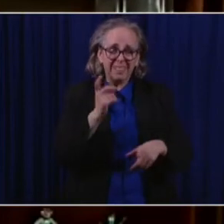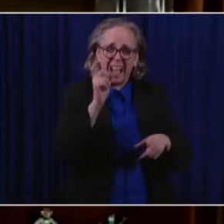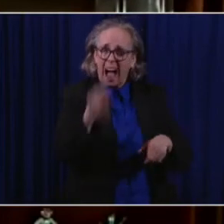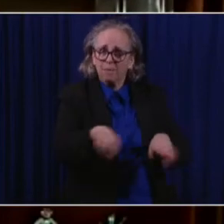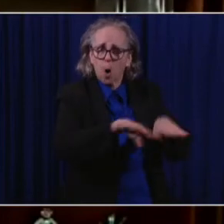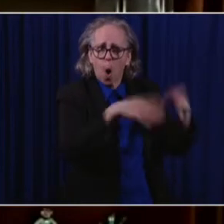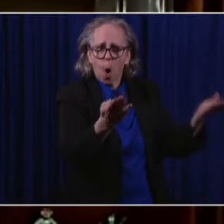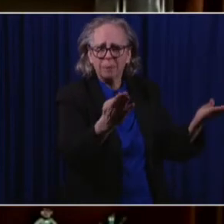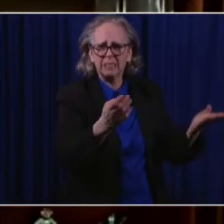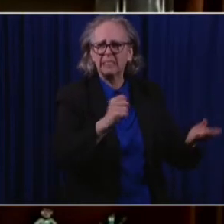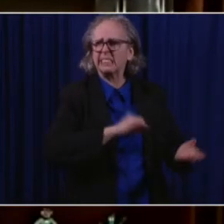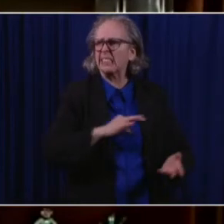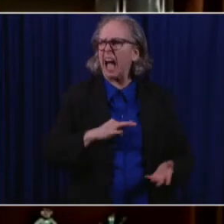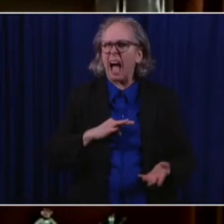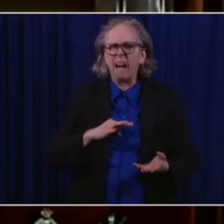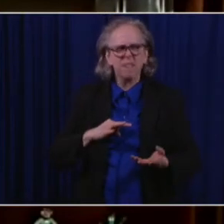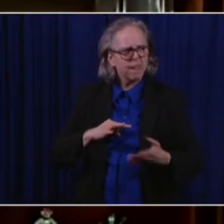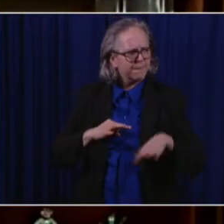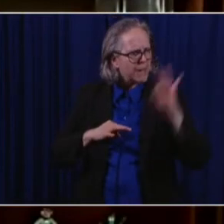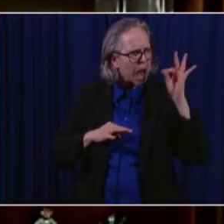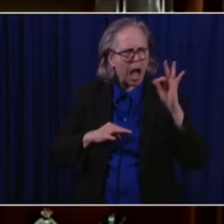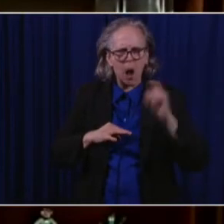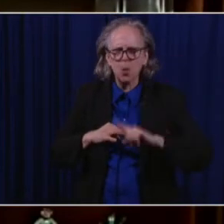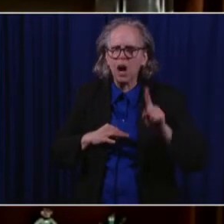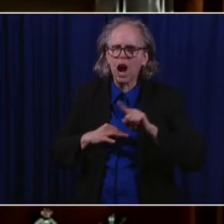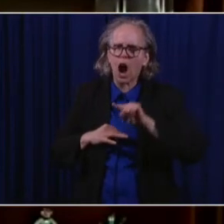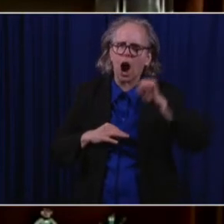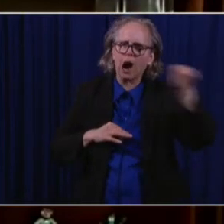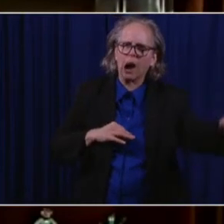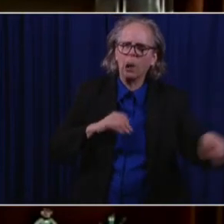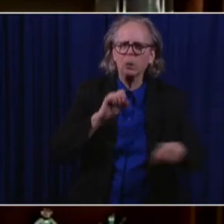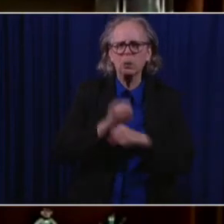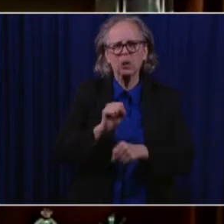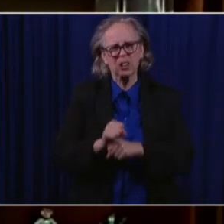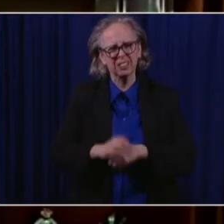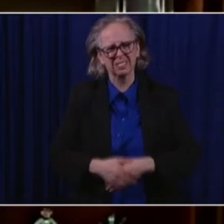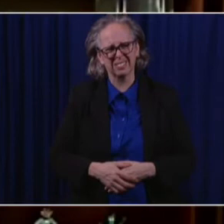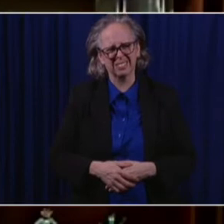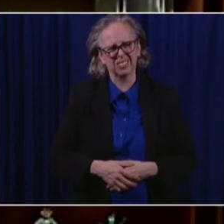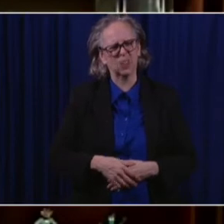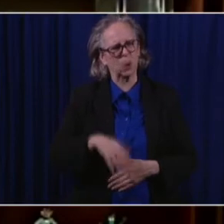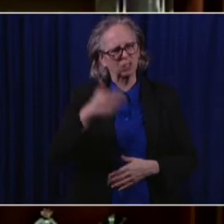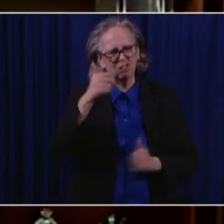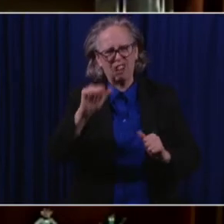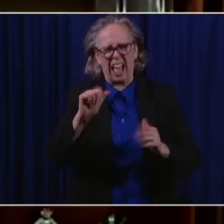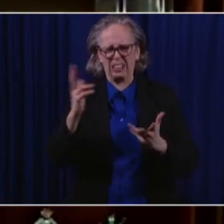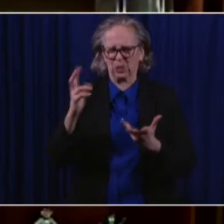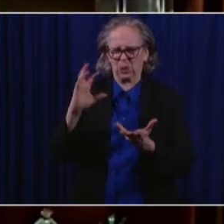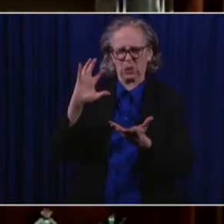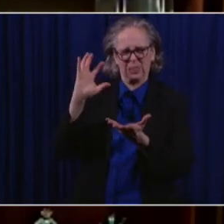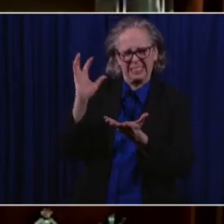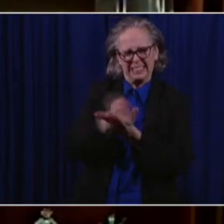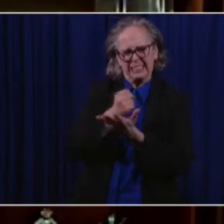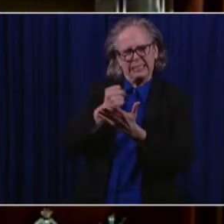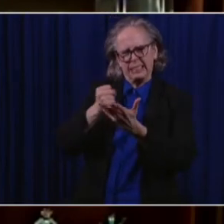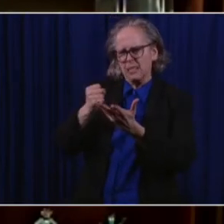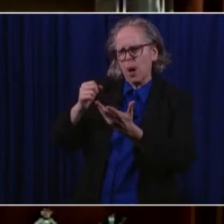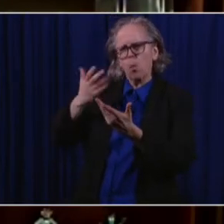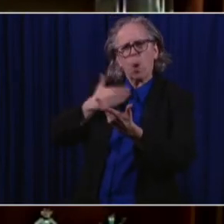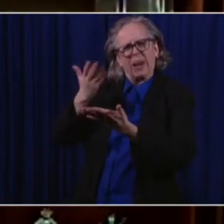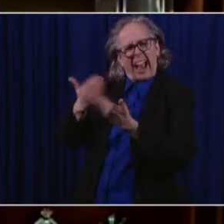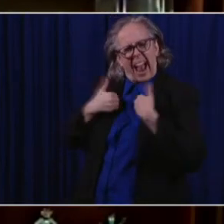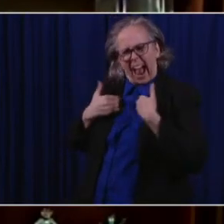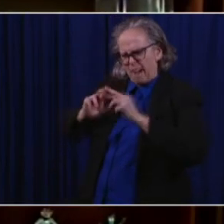we're focusing on expanding our footprints within our health systems and optimizing our care teams is where we see moving forward.